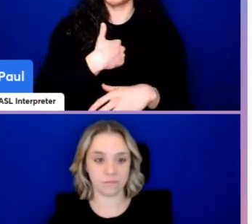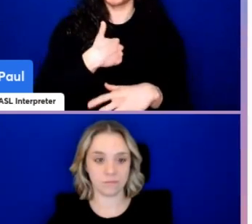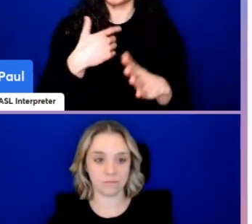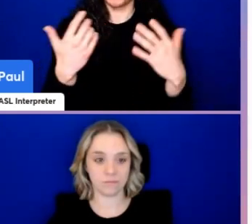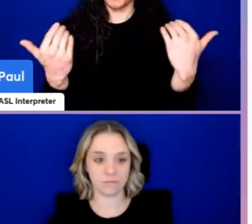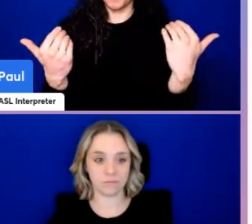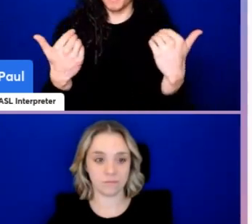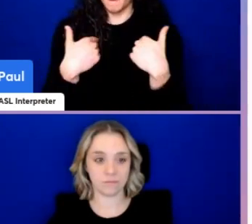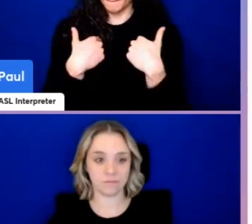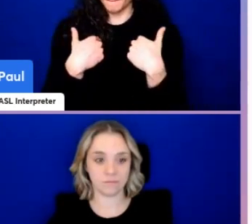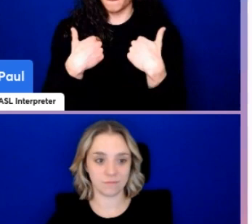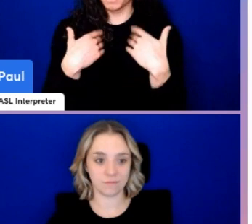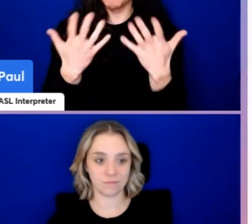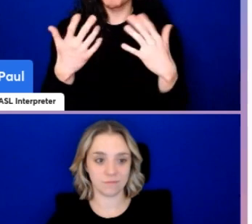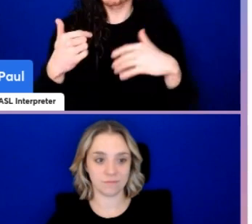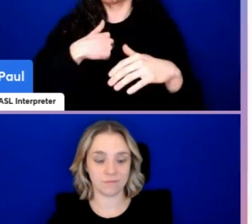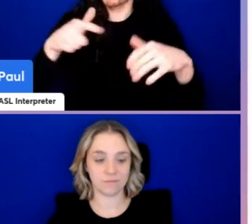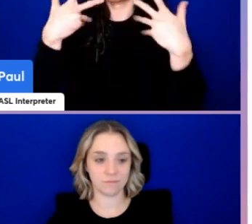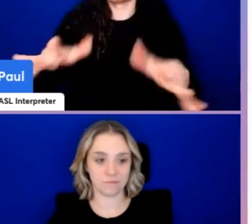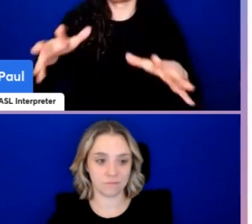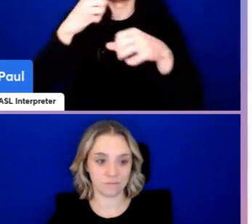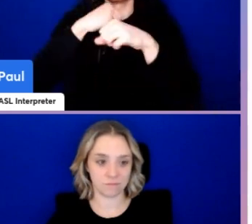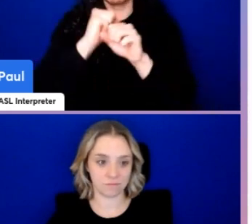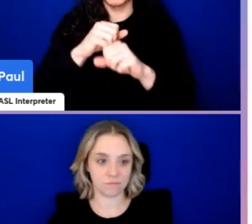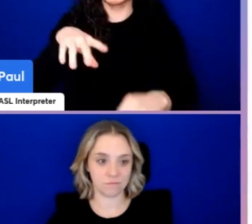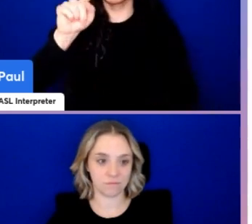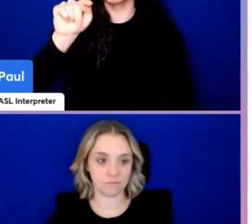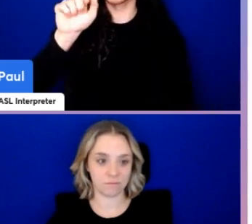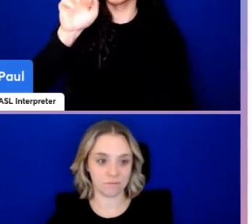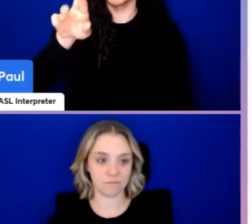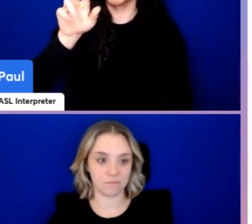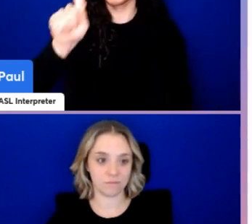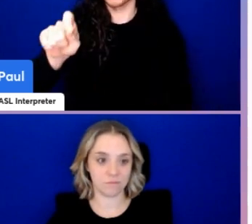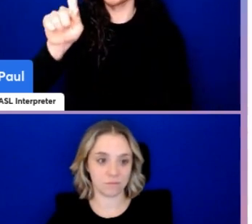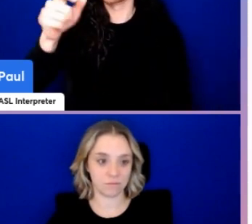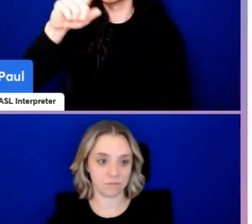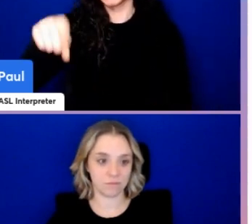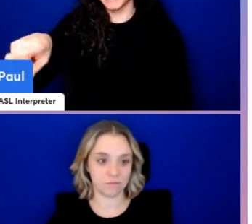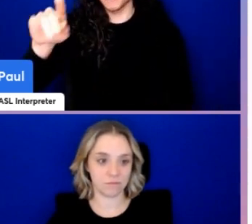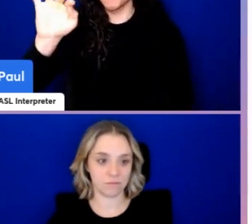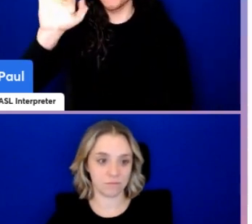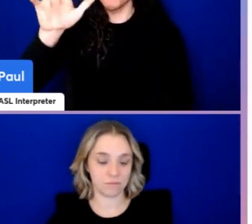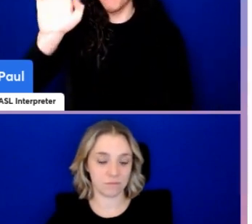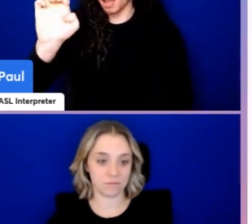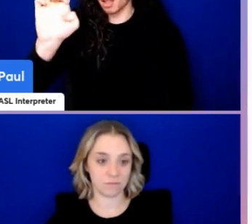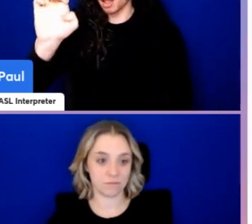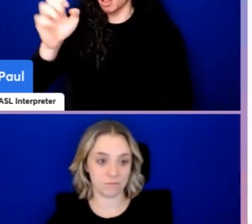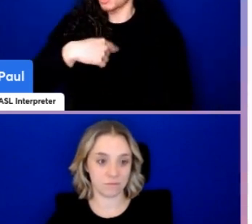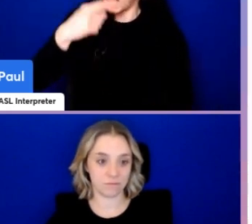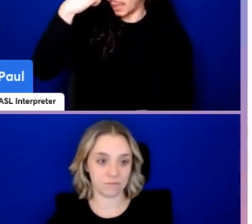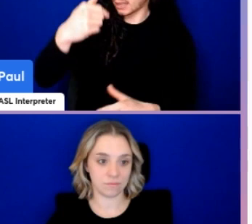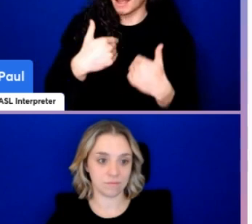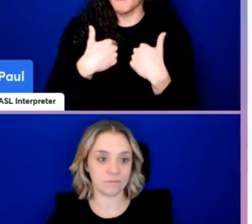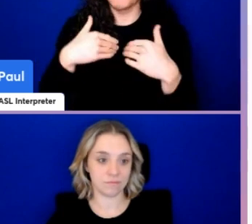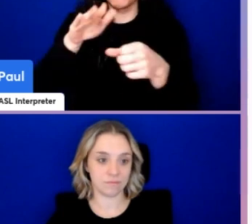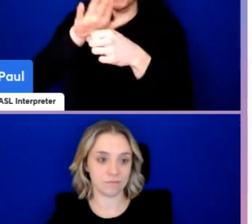have made the tar.gz file ahead of time for us